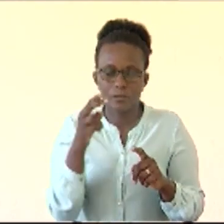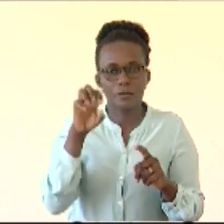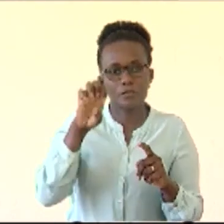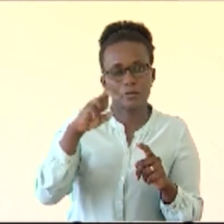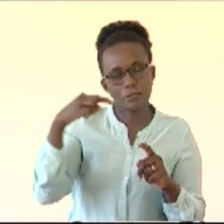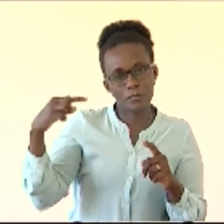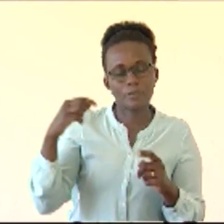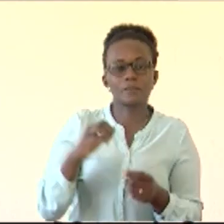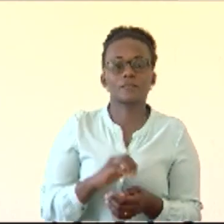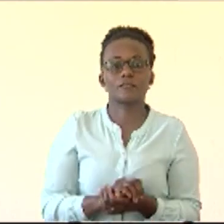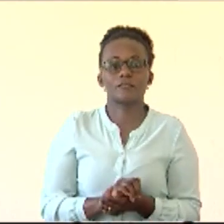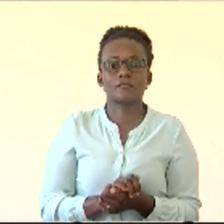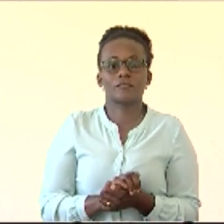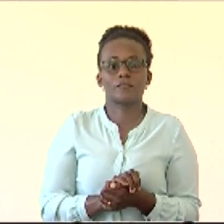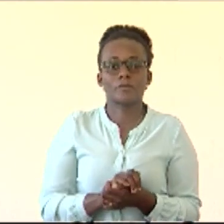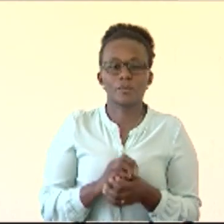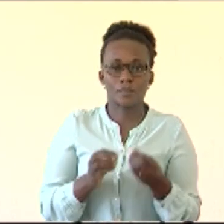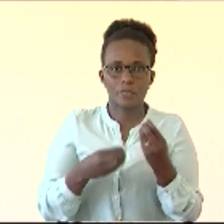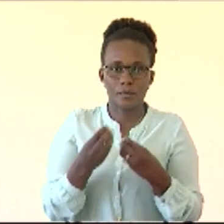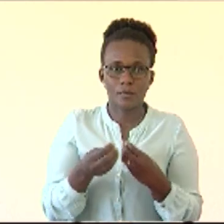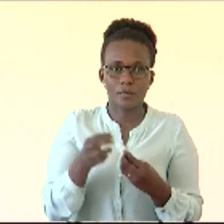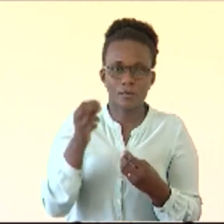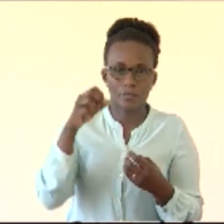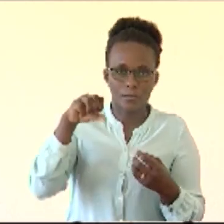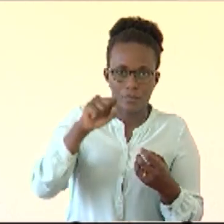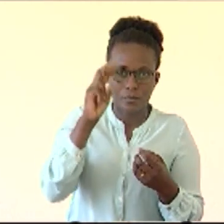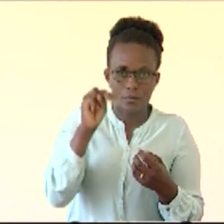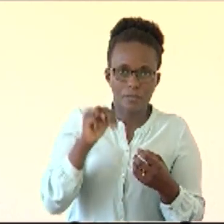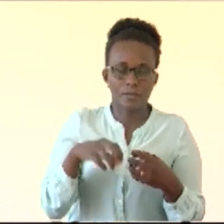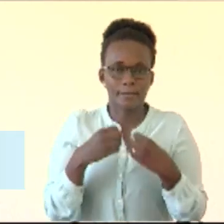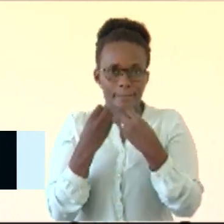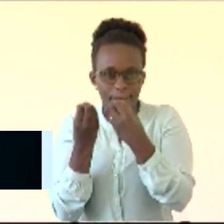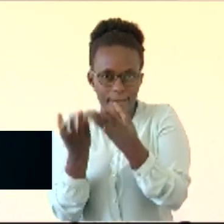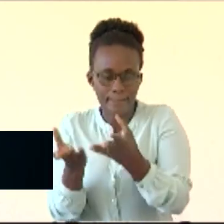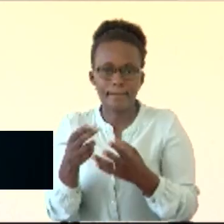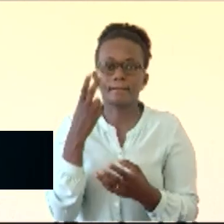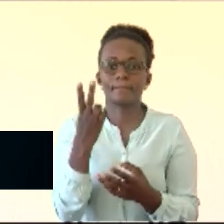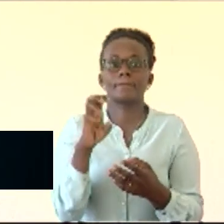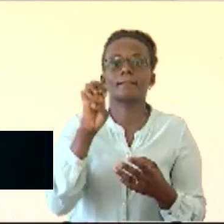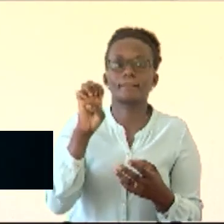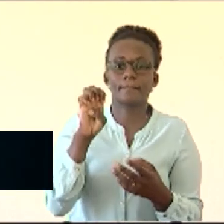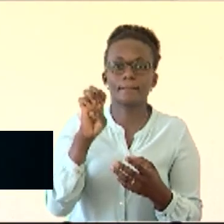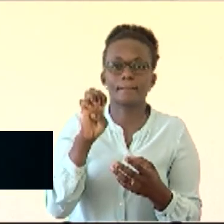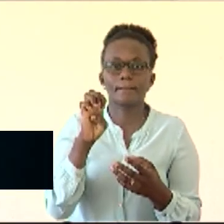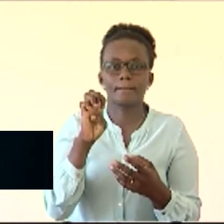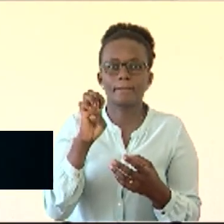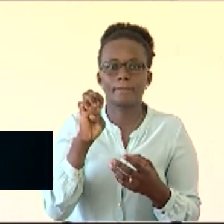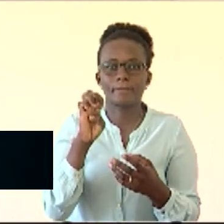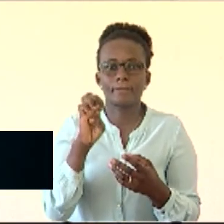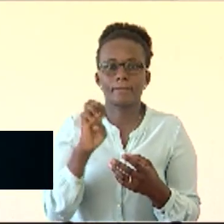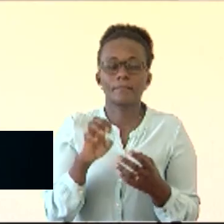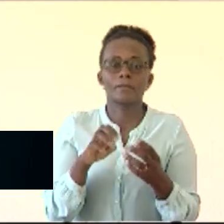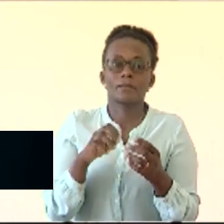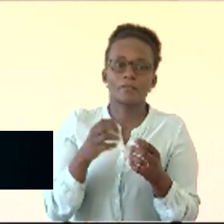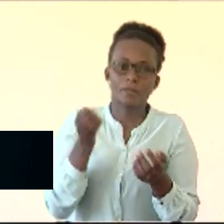place at the anode. At the cathode, what takes place? Because we have seen that